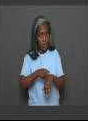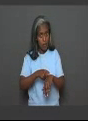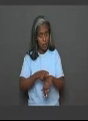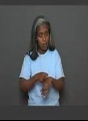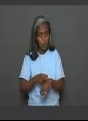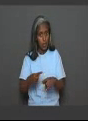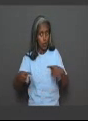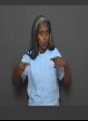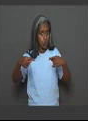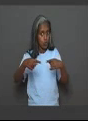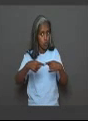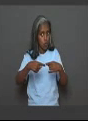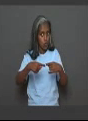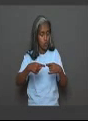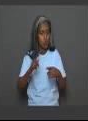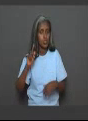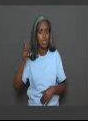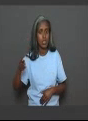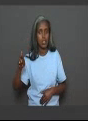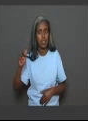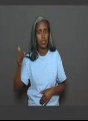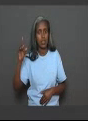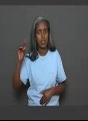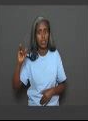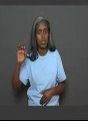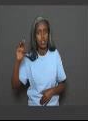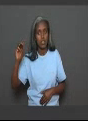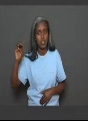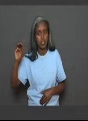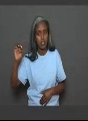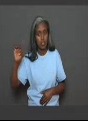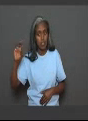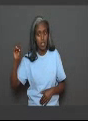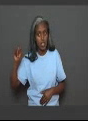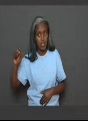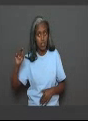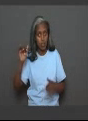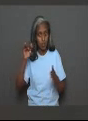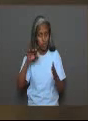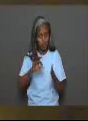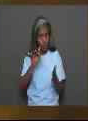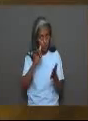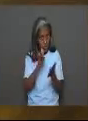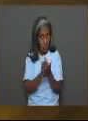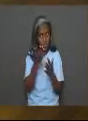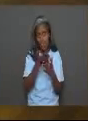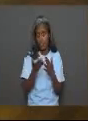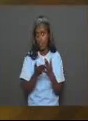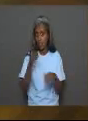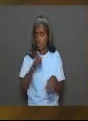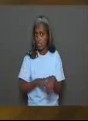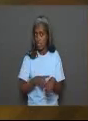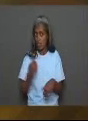time corresponds to the gradient during that interval. It